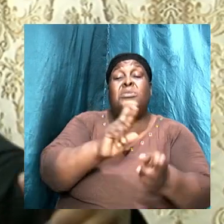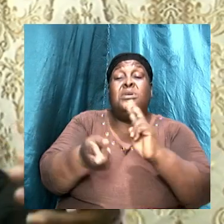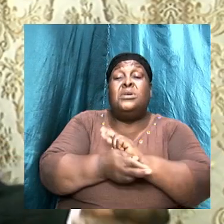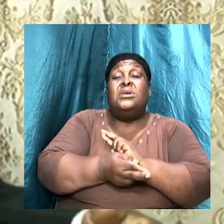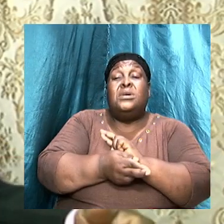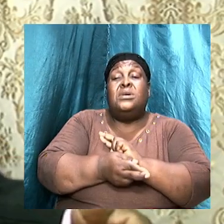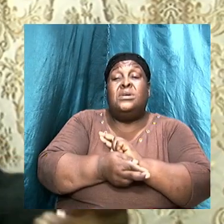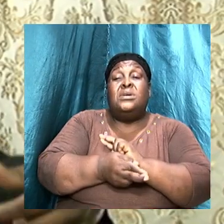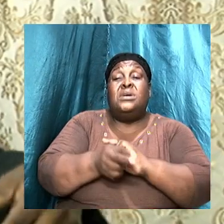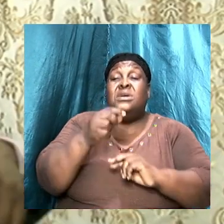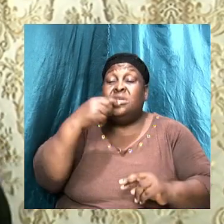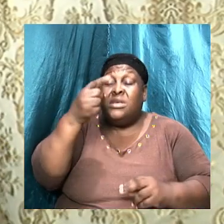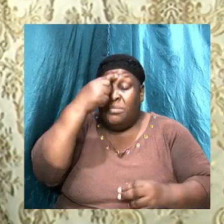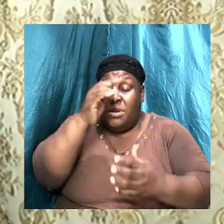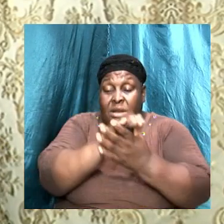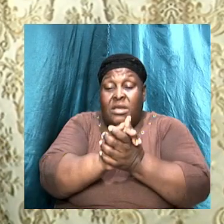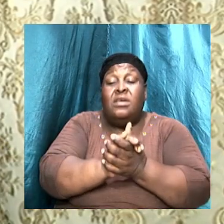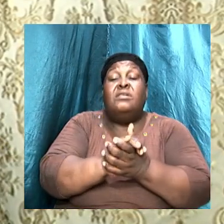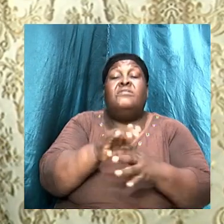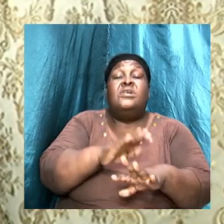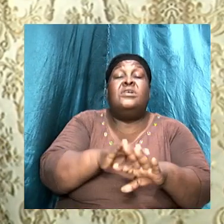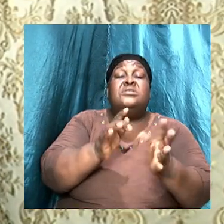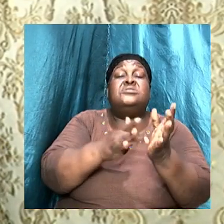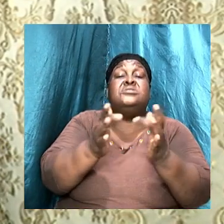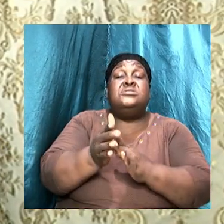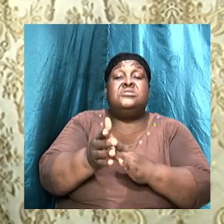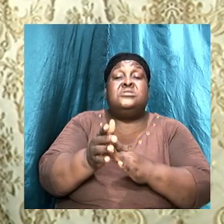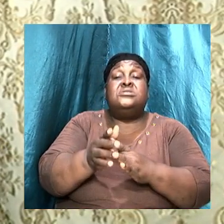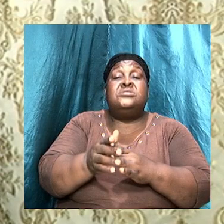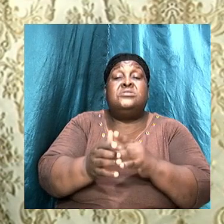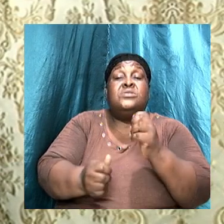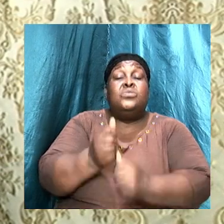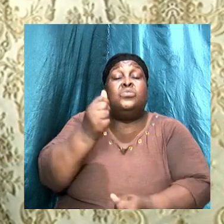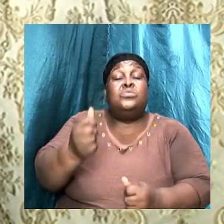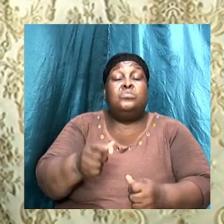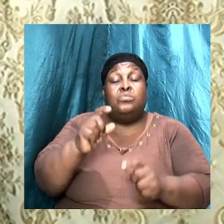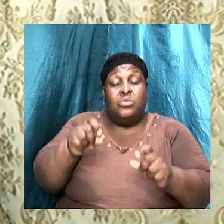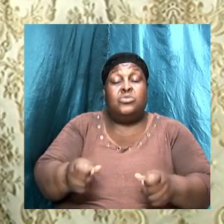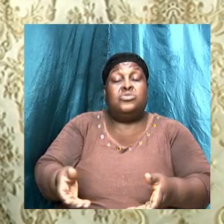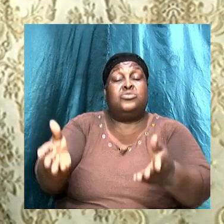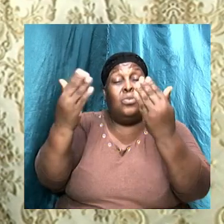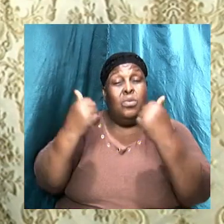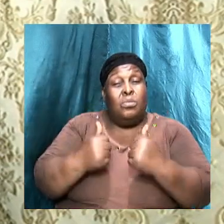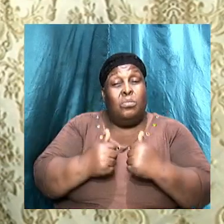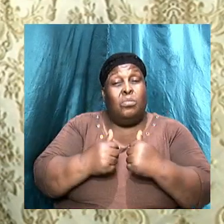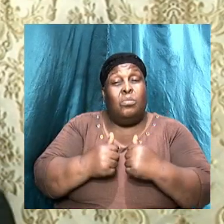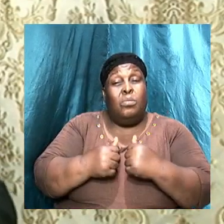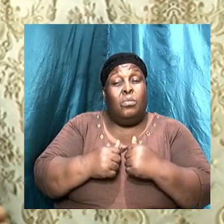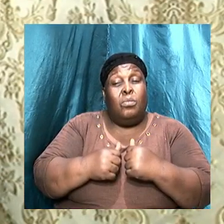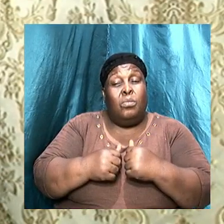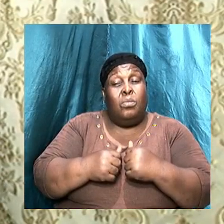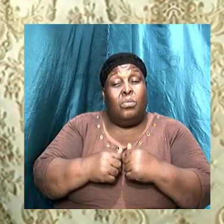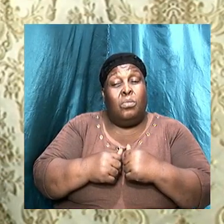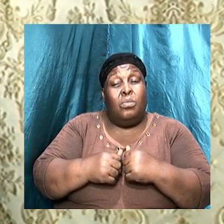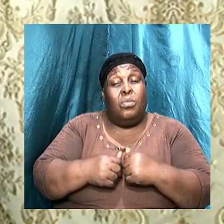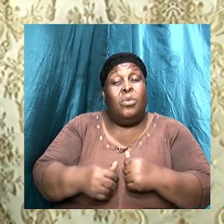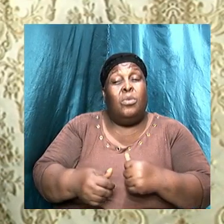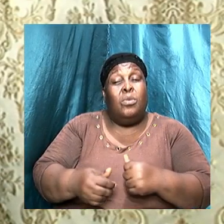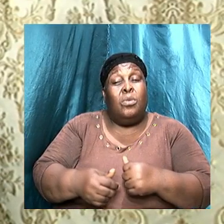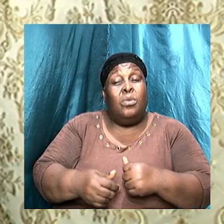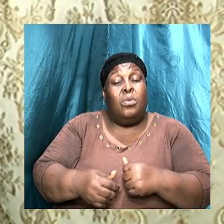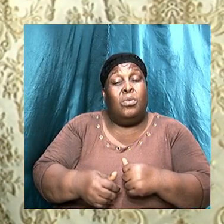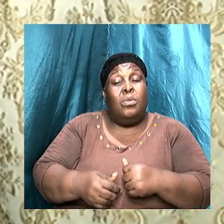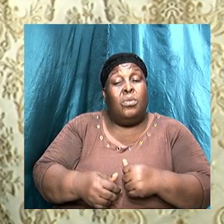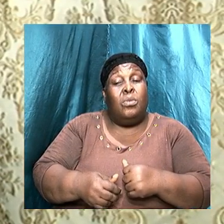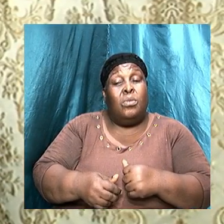on him which should come. But he that should have come came already.